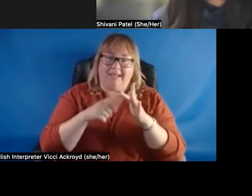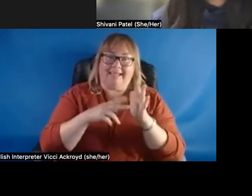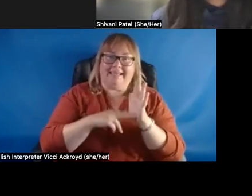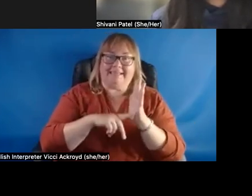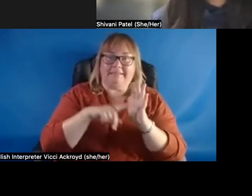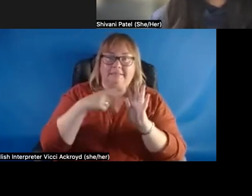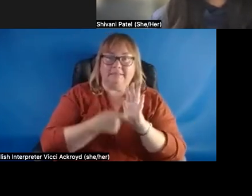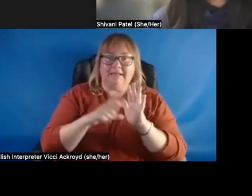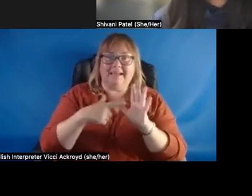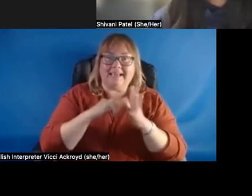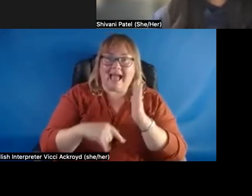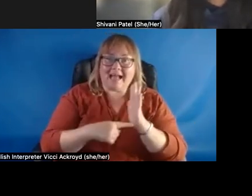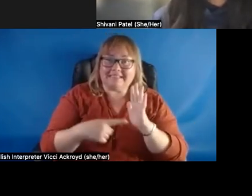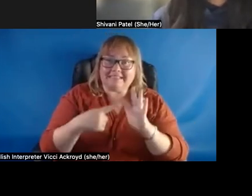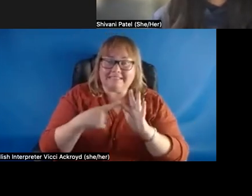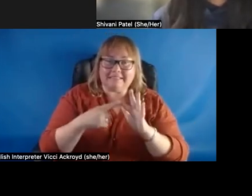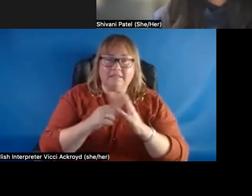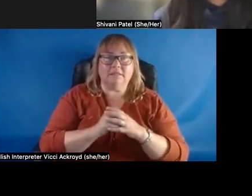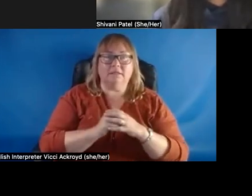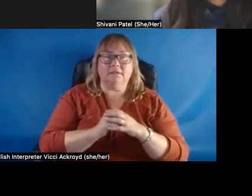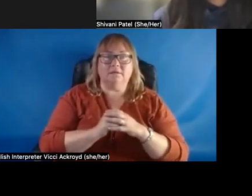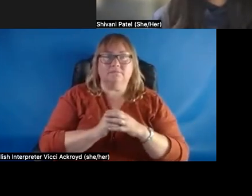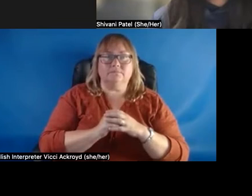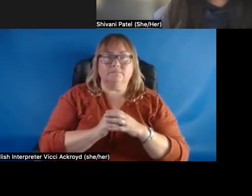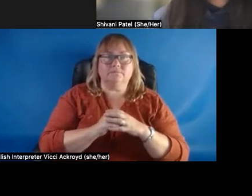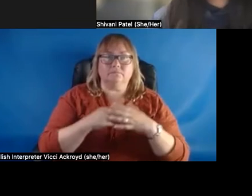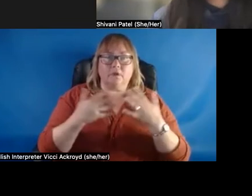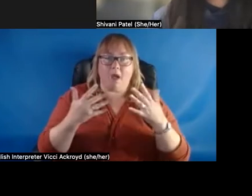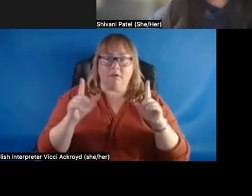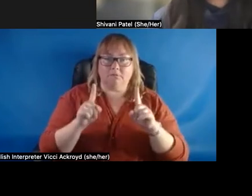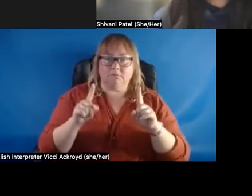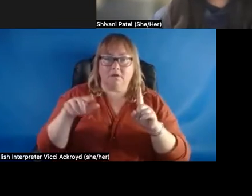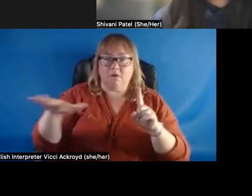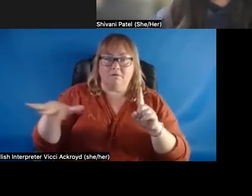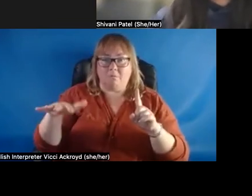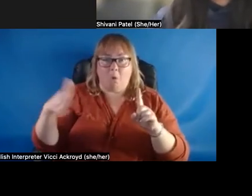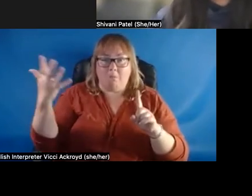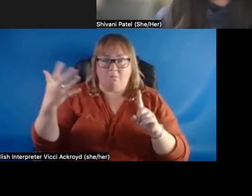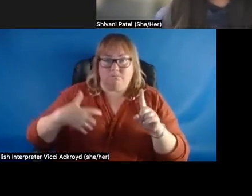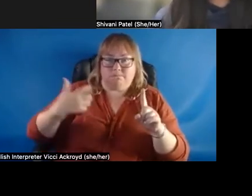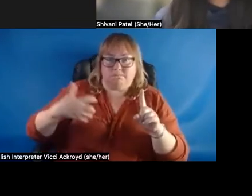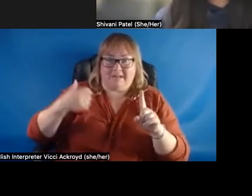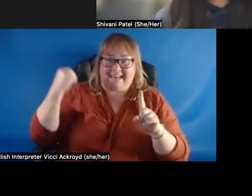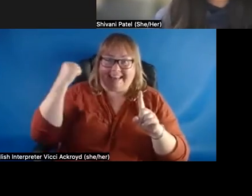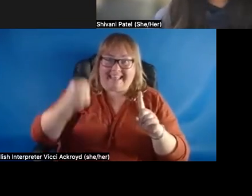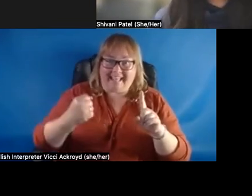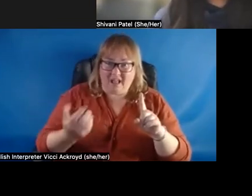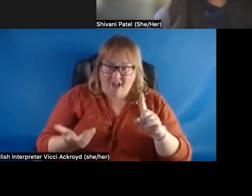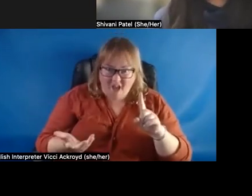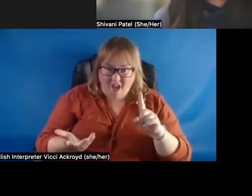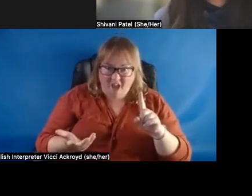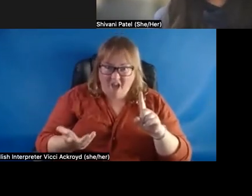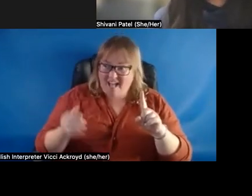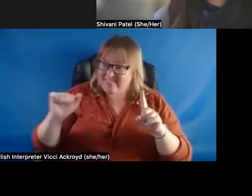marriages, and then there is like killing of those people, and it's by their own families because